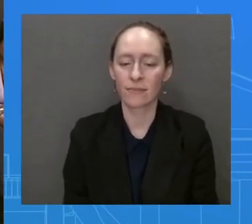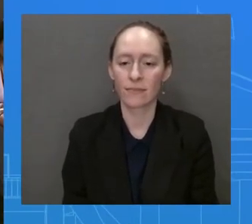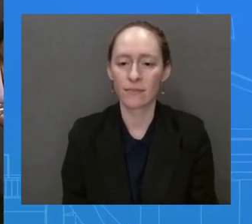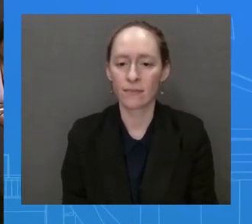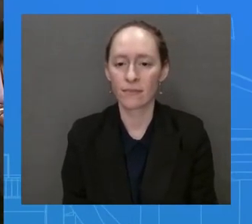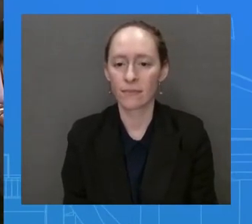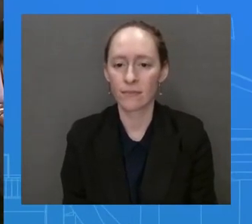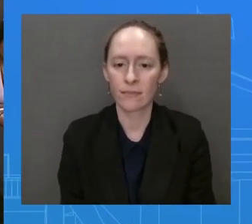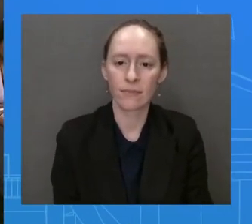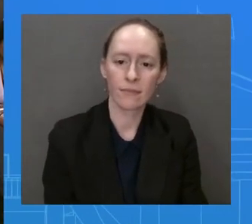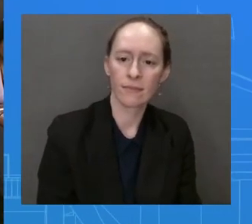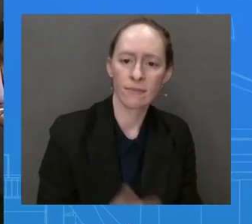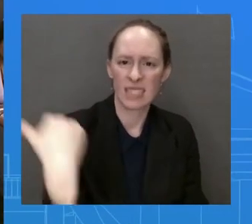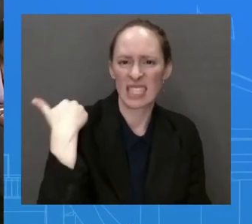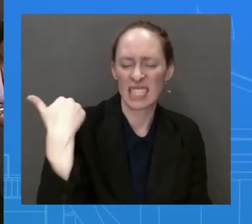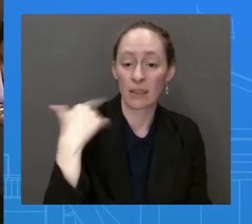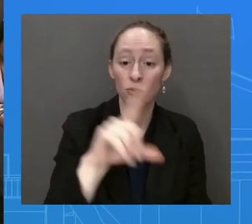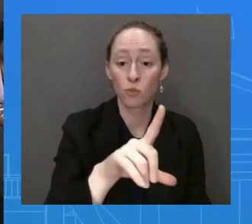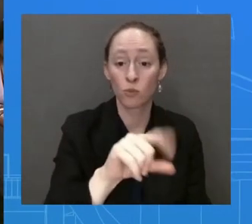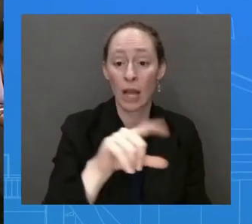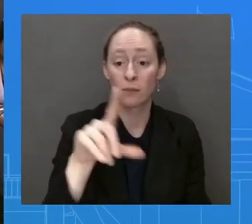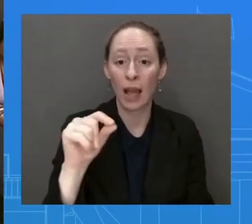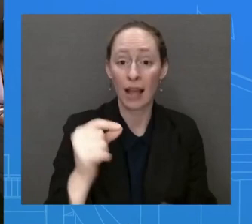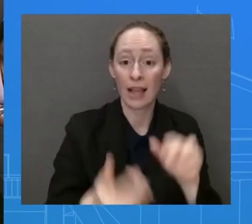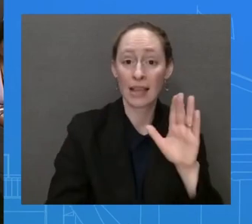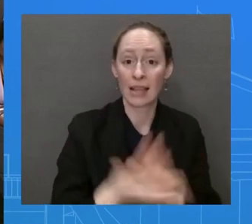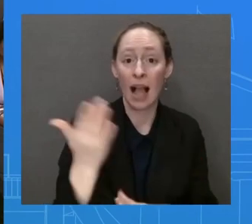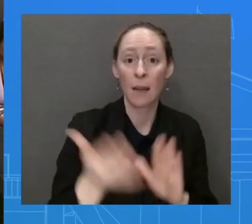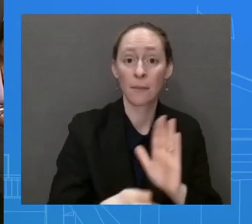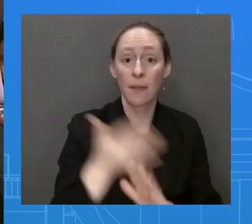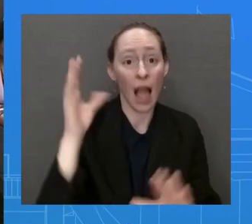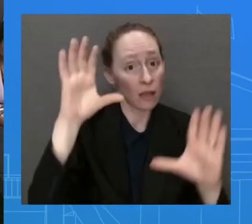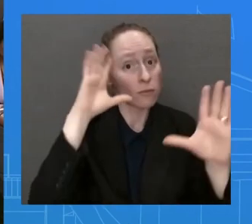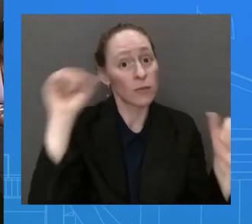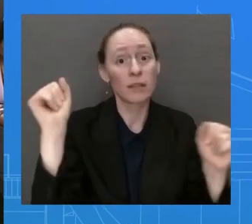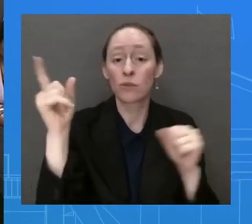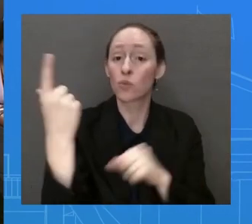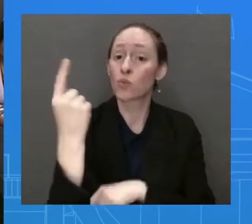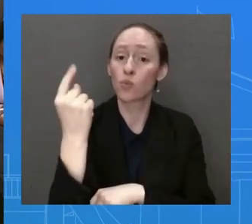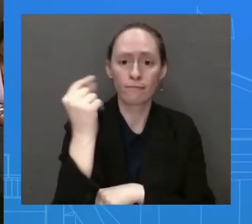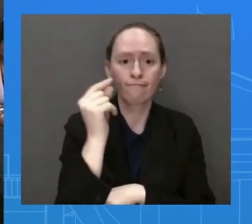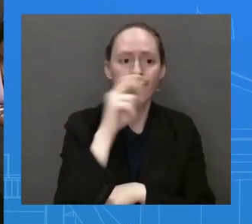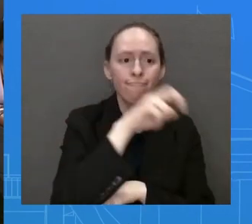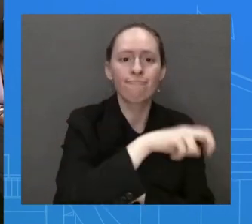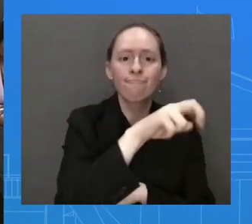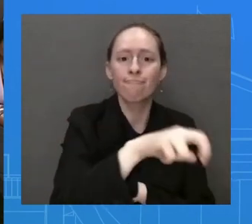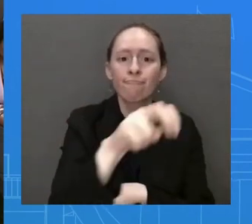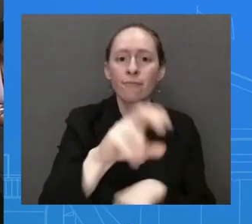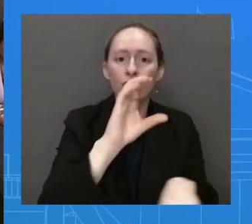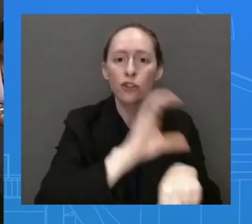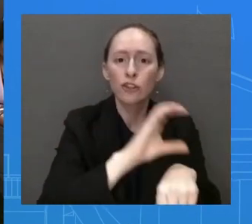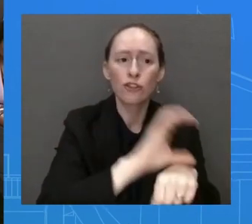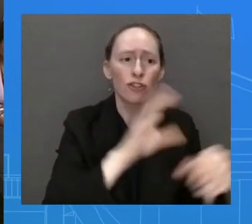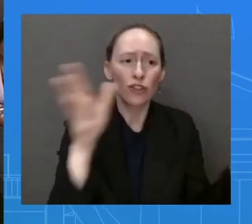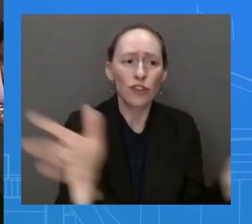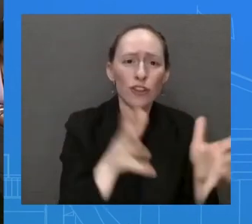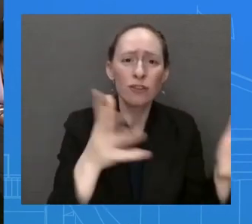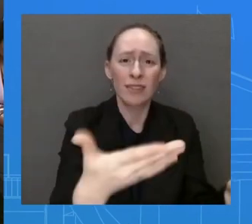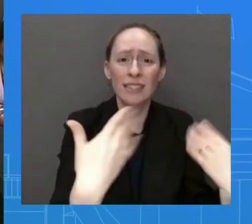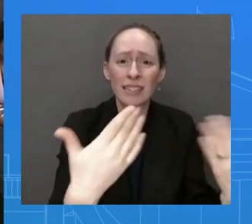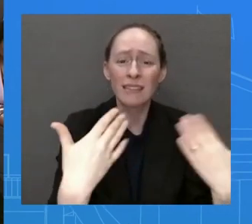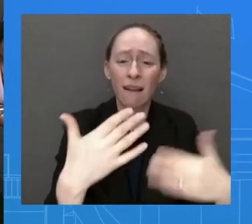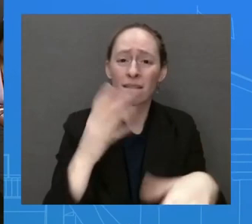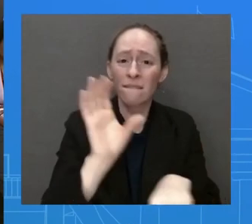to engage some of the voters that he needed to turn out for him in South Carolina. There was the 16th Street bombing anniversary that he spoke at